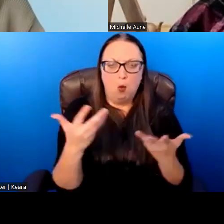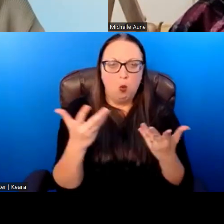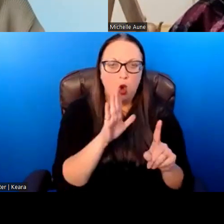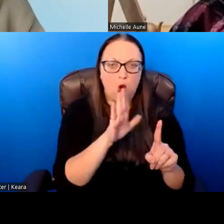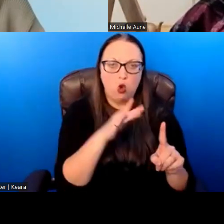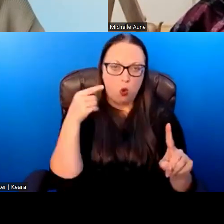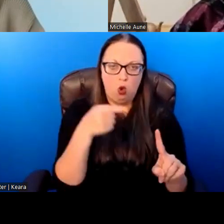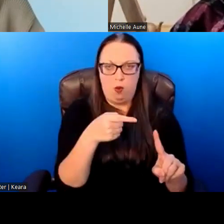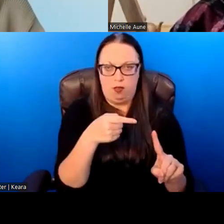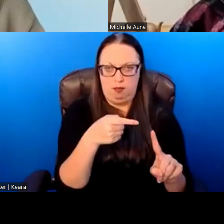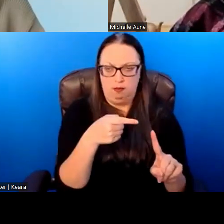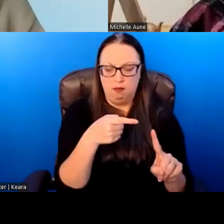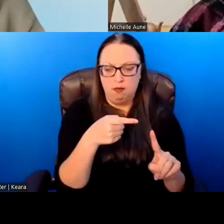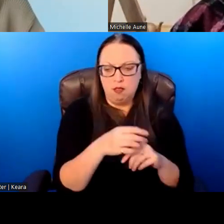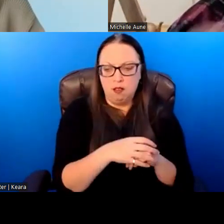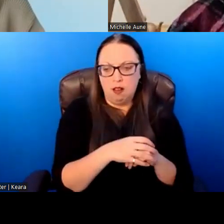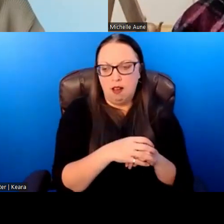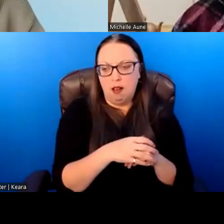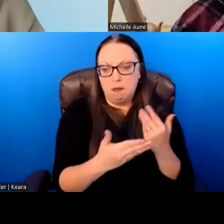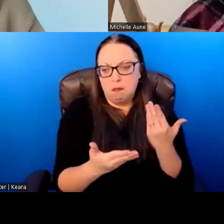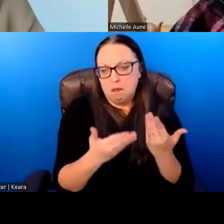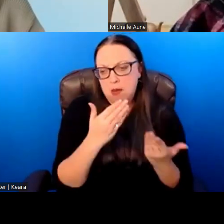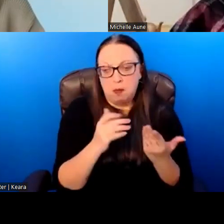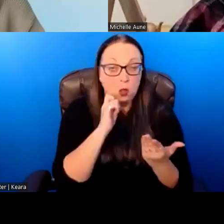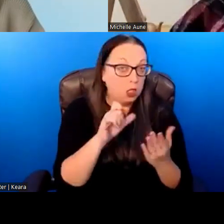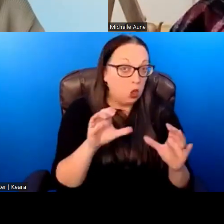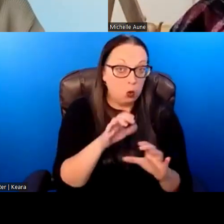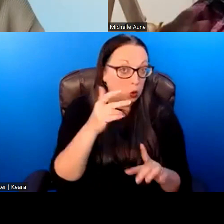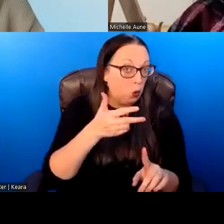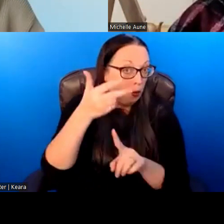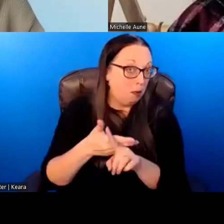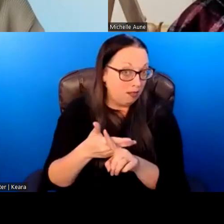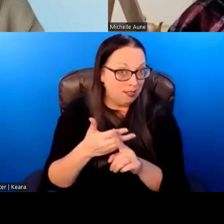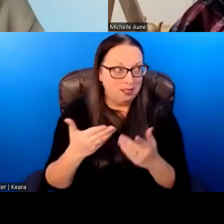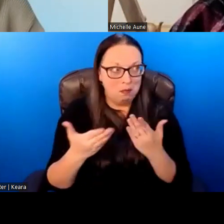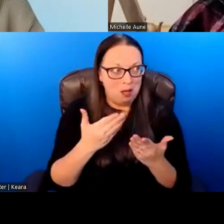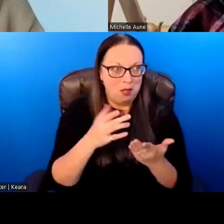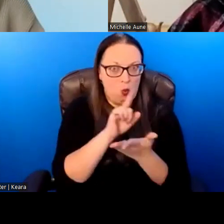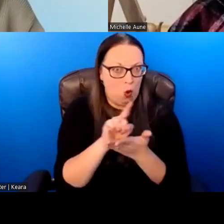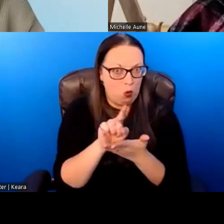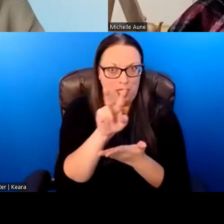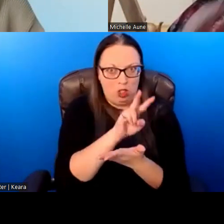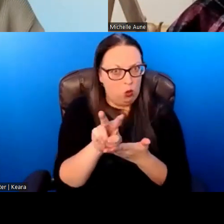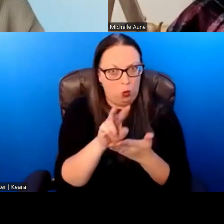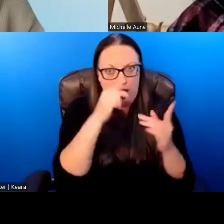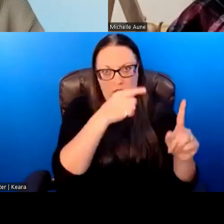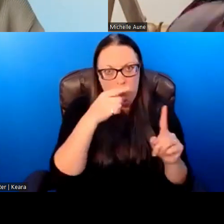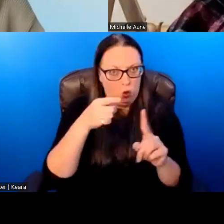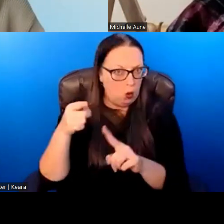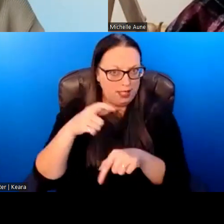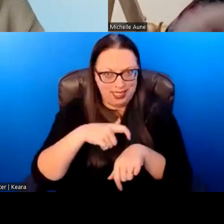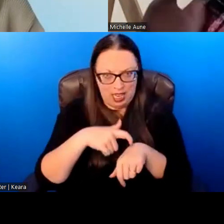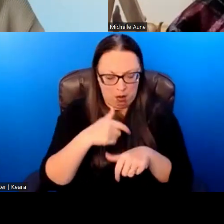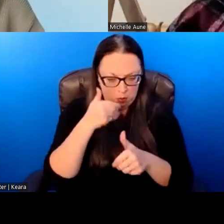goals? Maybe we don't do 3 months. Maybe we just do a couple weeks at a time so that we can get those little